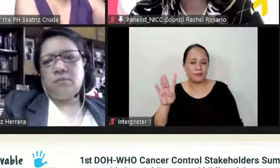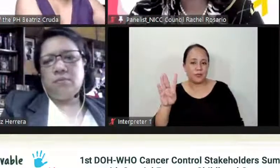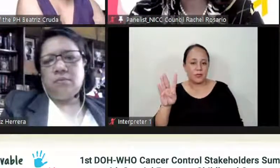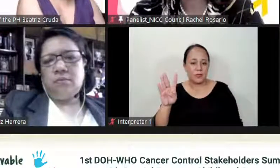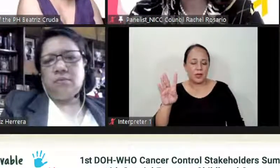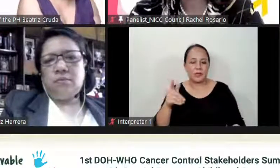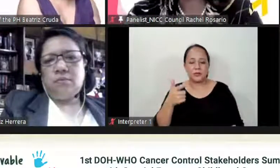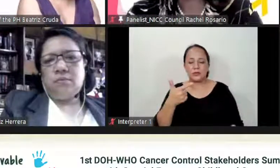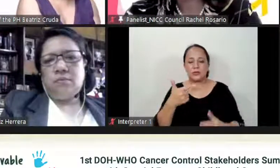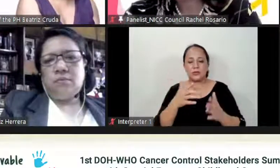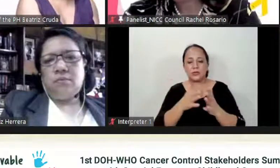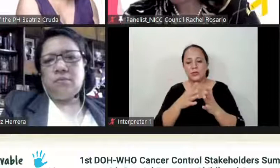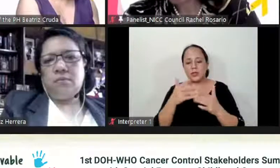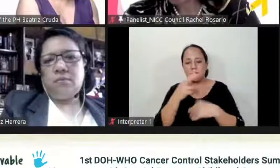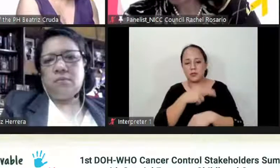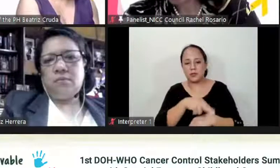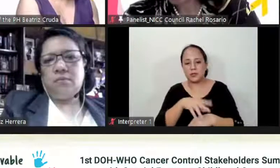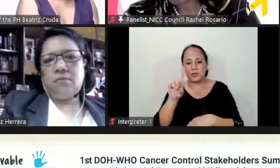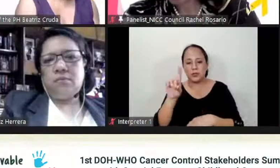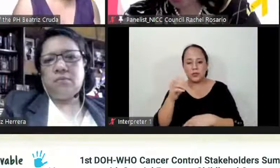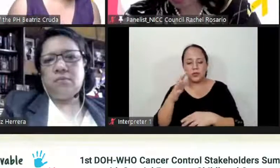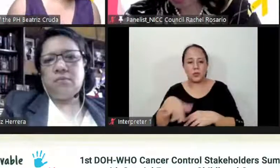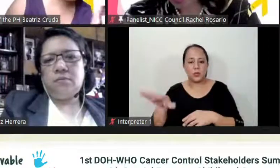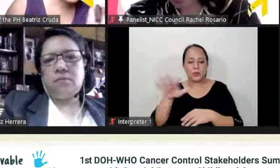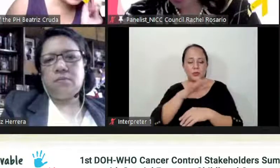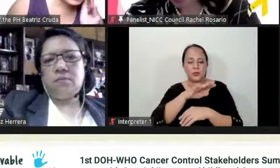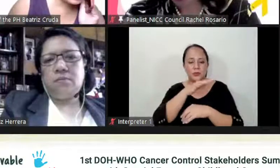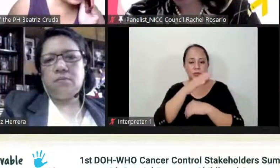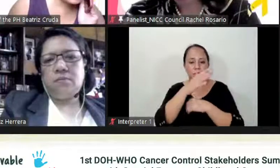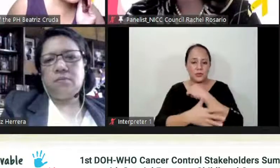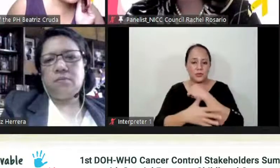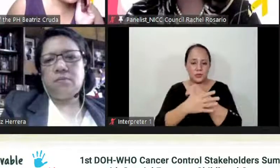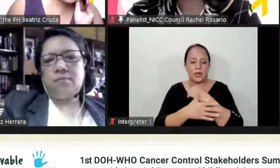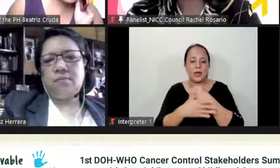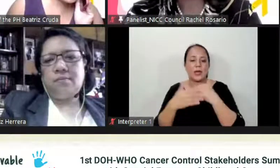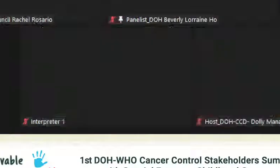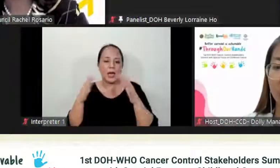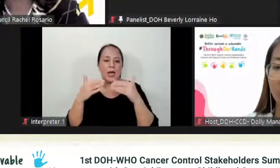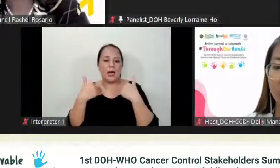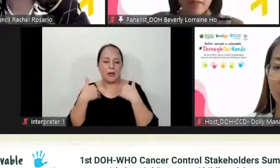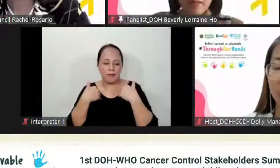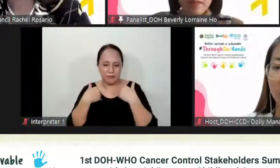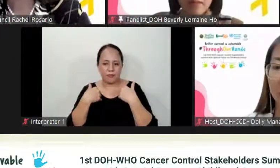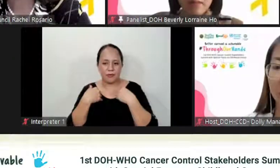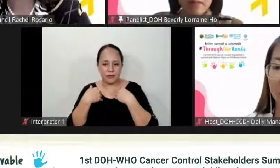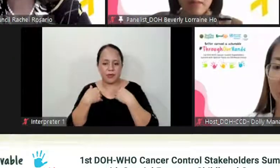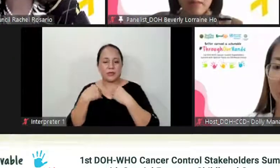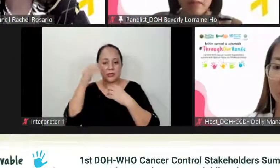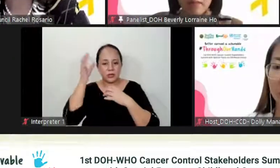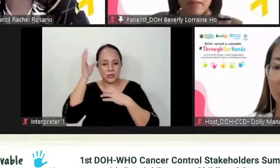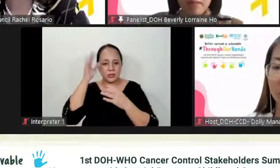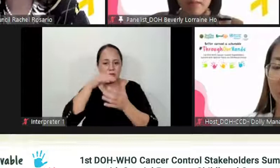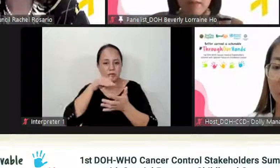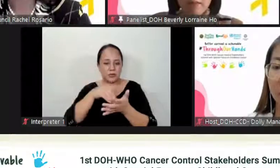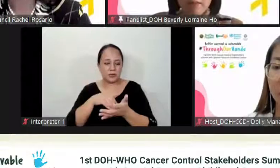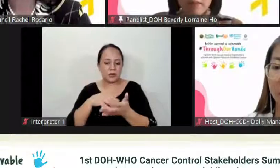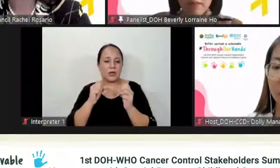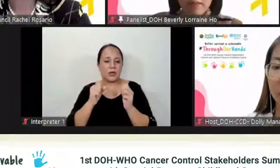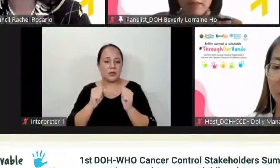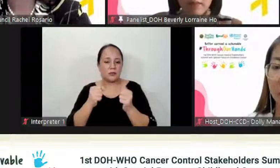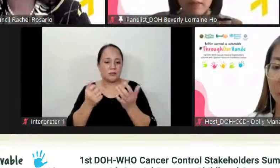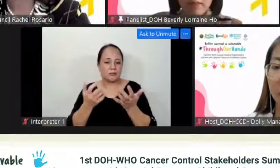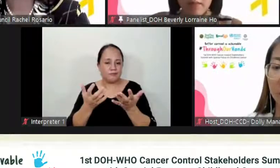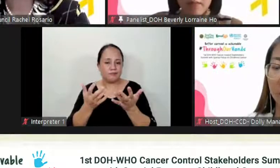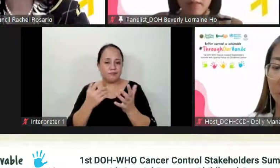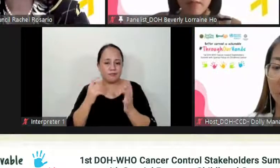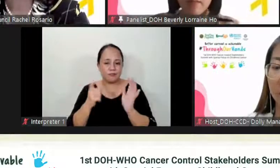general hospitals, DOH, across the country who have been identified as cancer centers and who have been